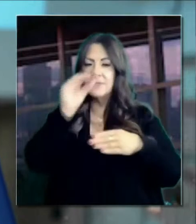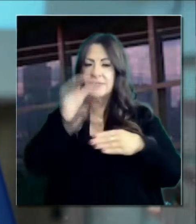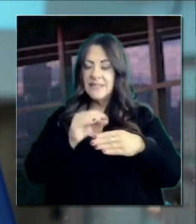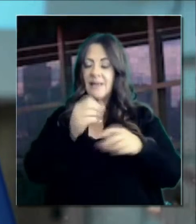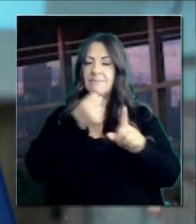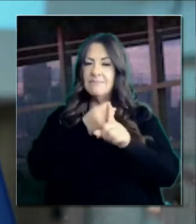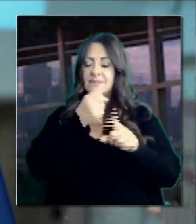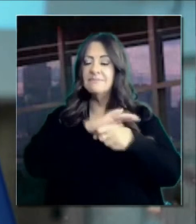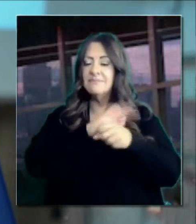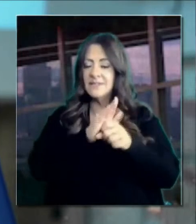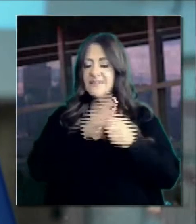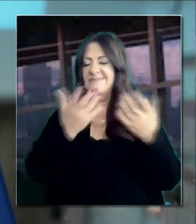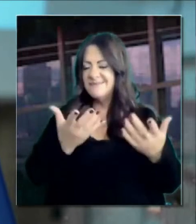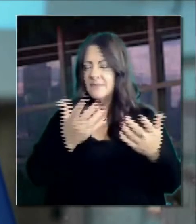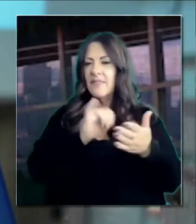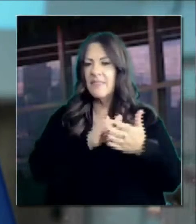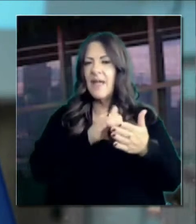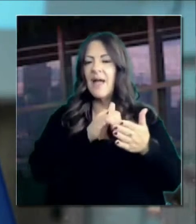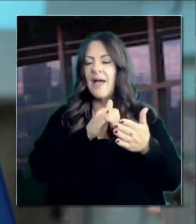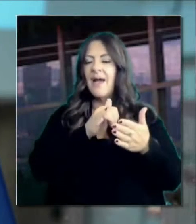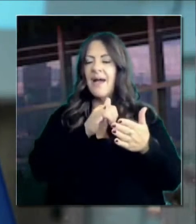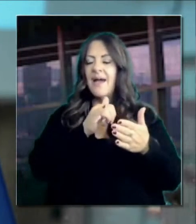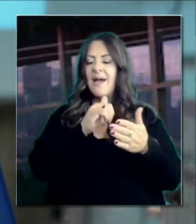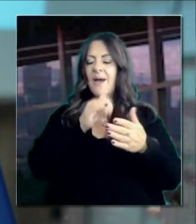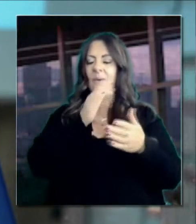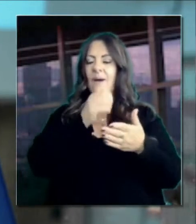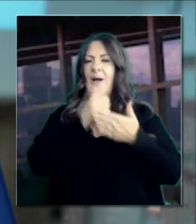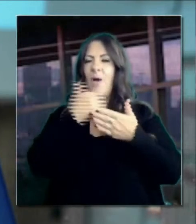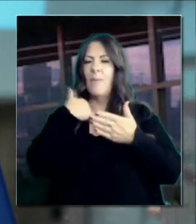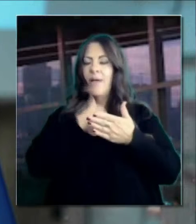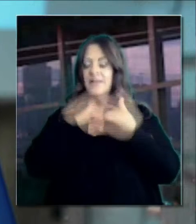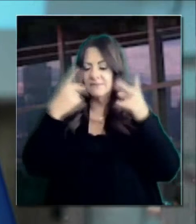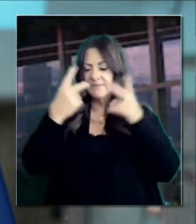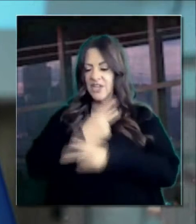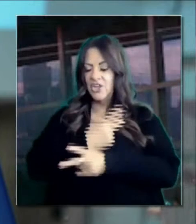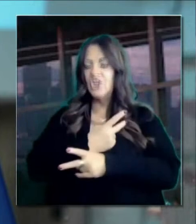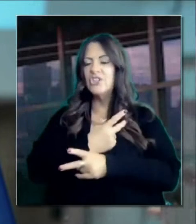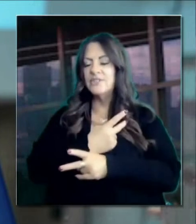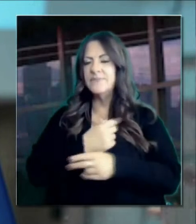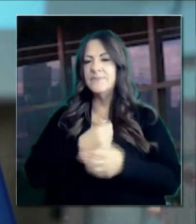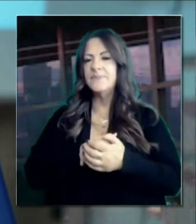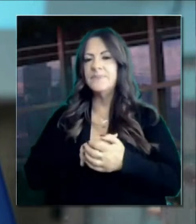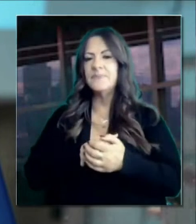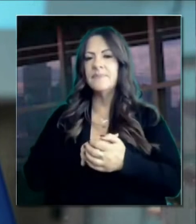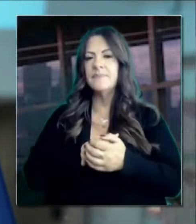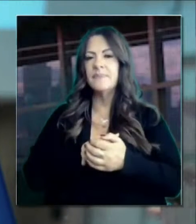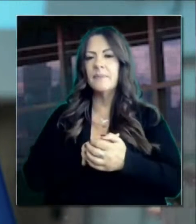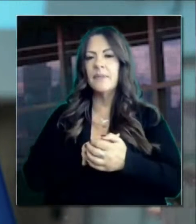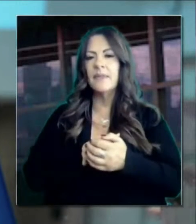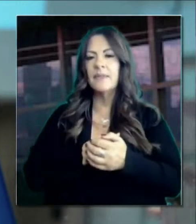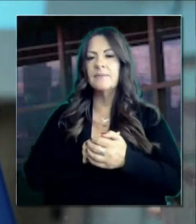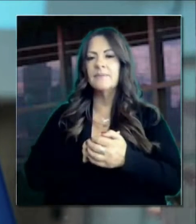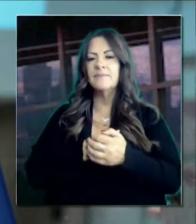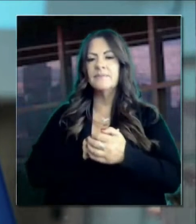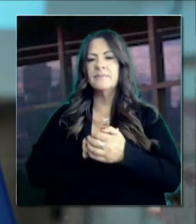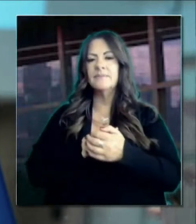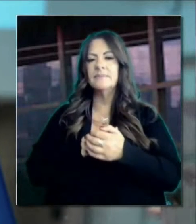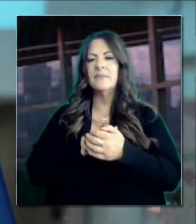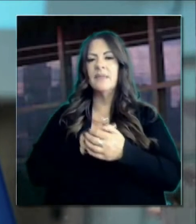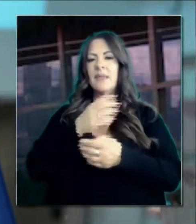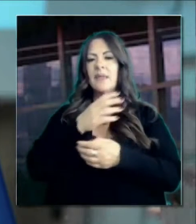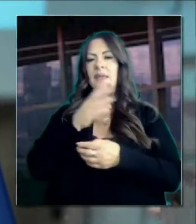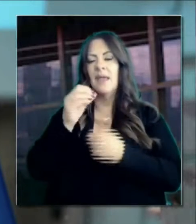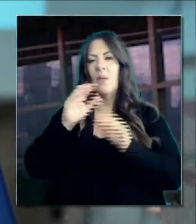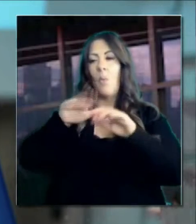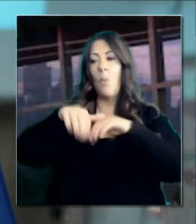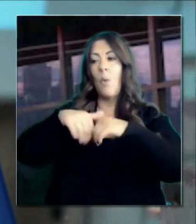blueprint. We will make these data points, the model, if you will, what goes in, the inputs into the